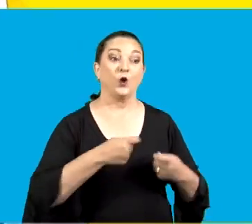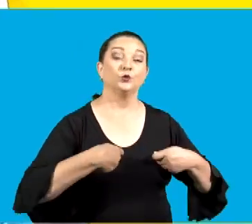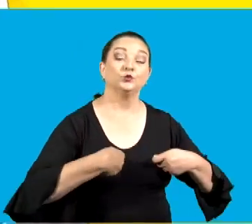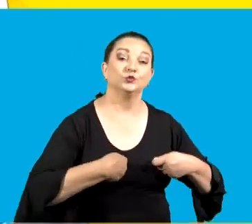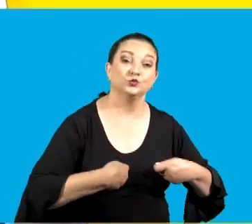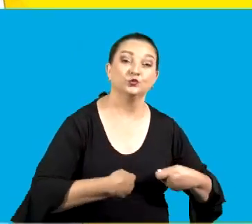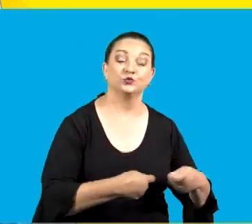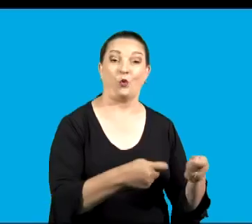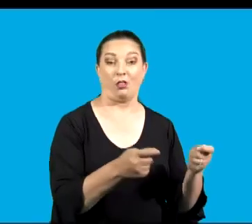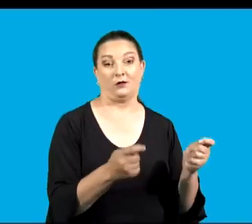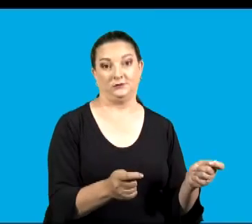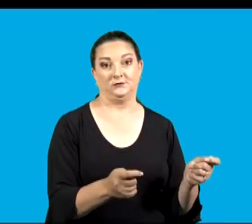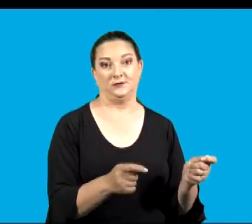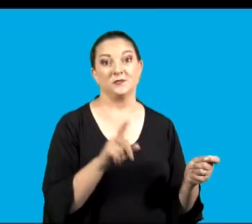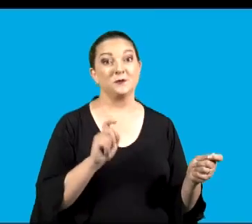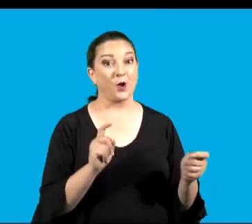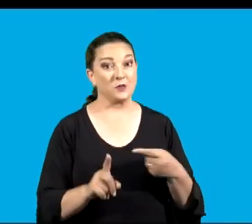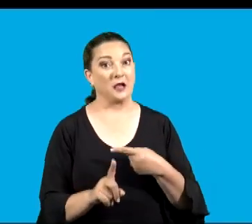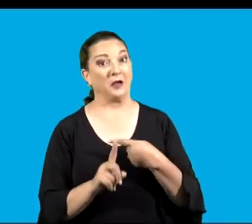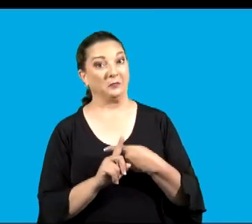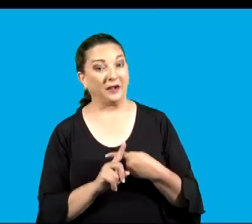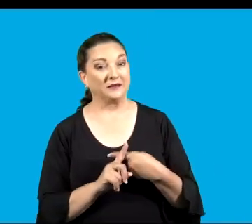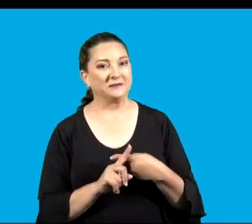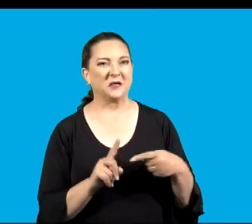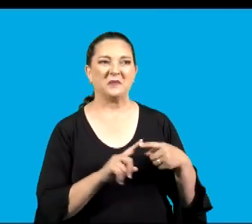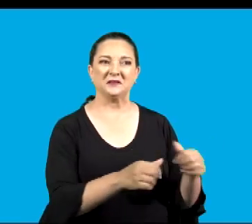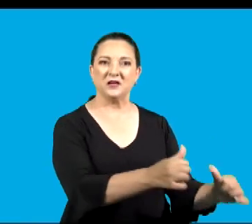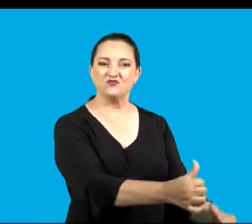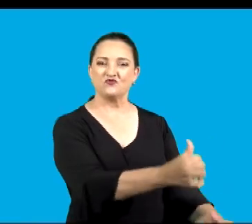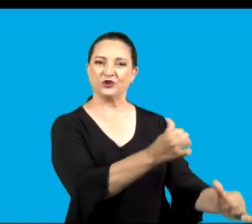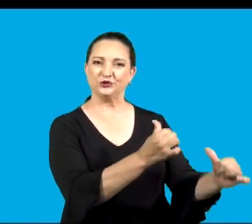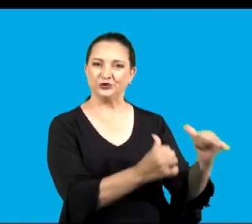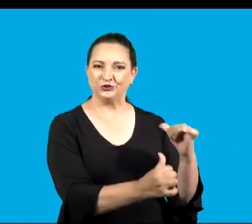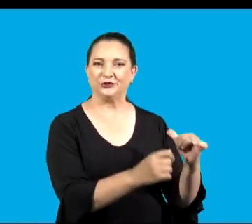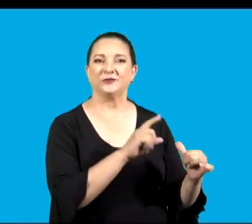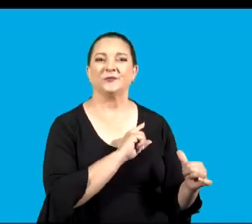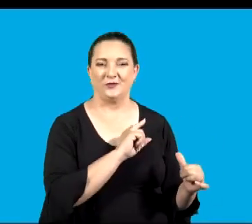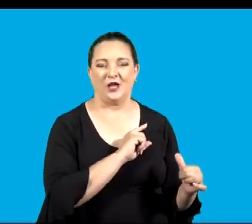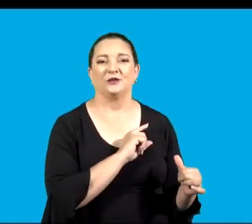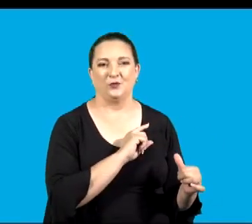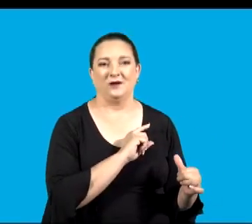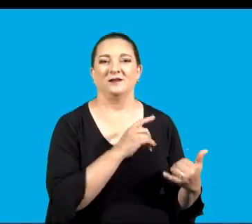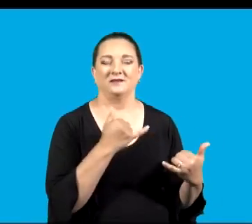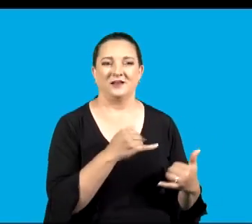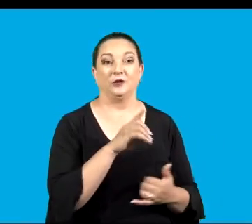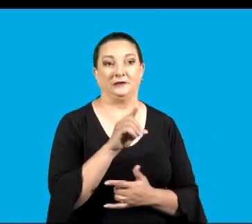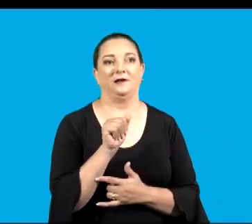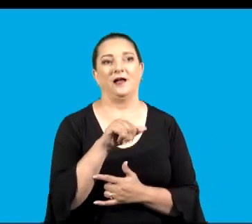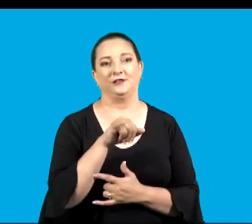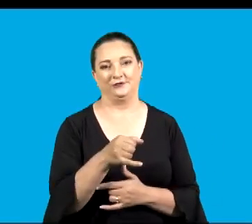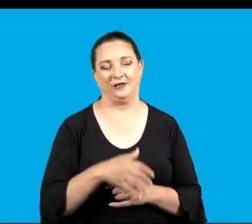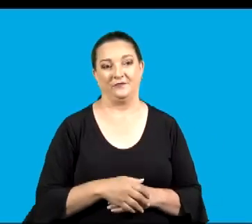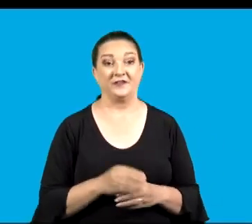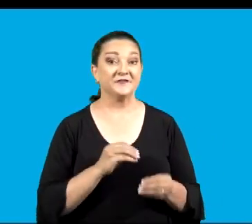sold, which is supposed to be a plus, but we recorded it as a return and you find it in the DAJ. So it simply means,